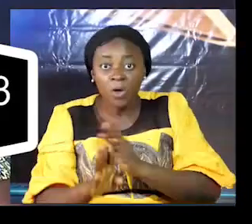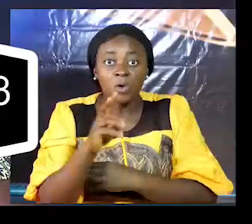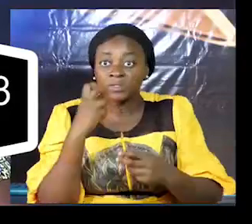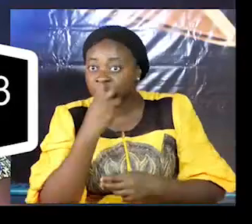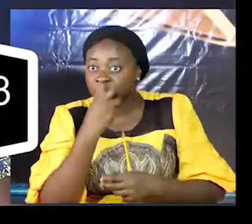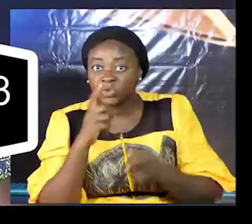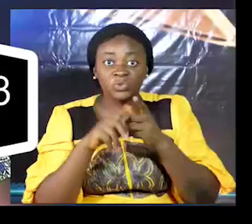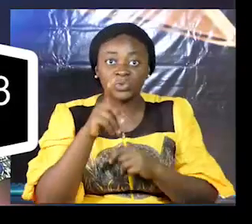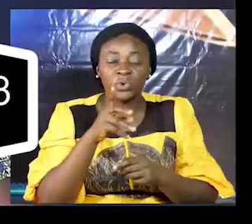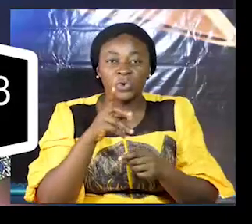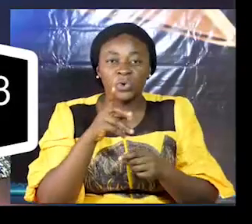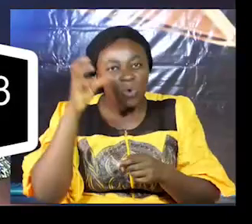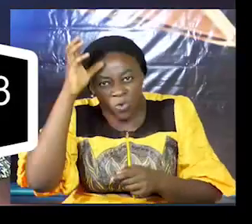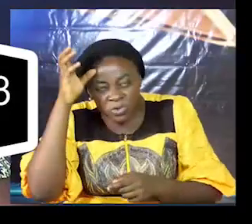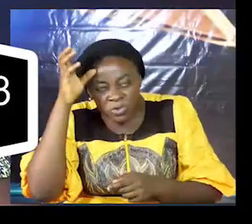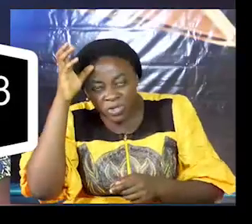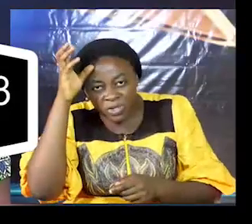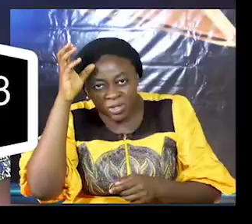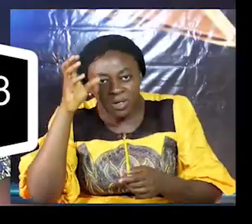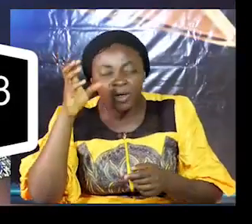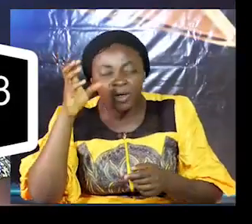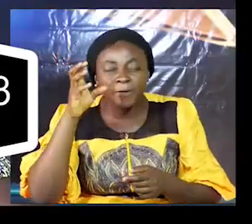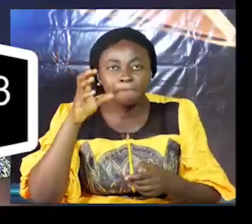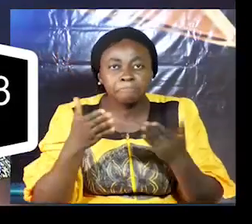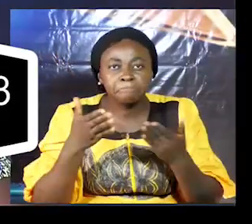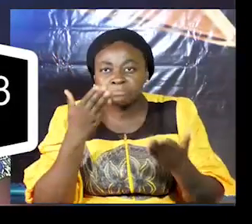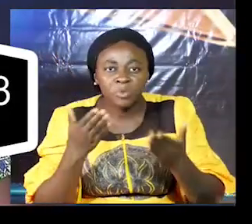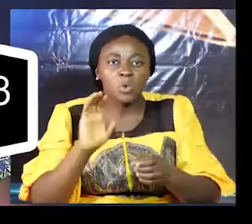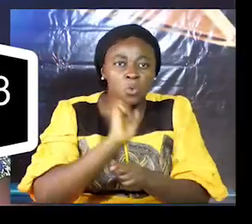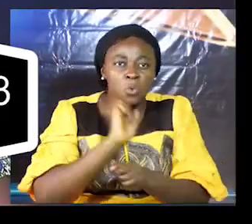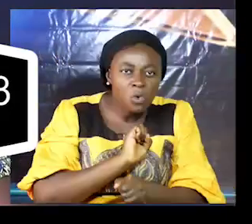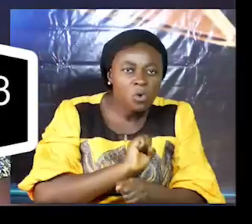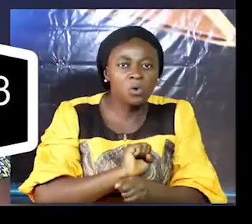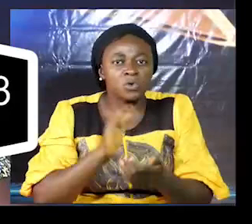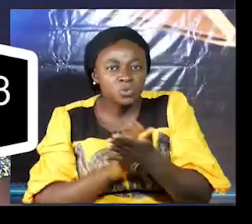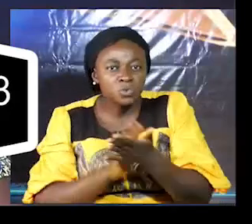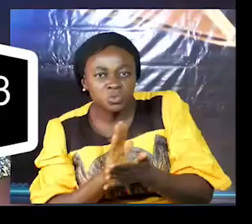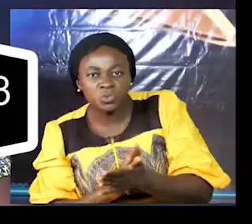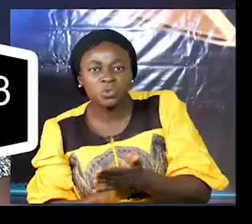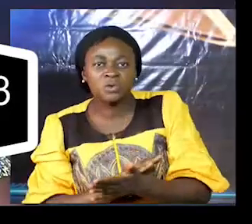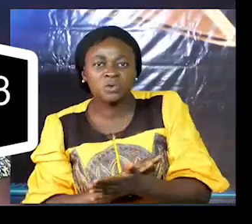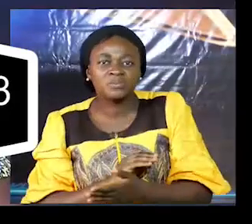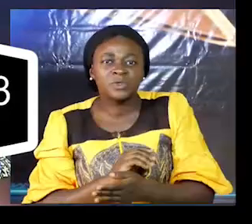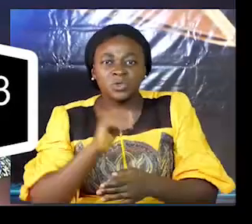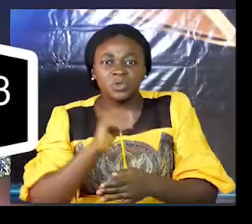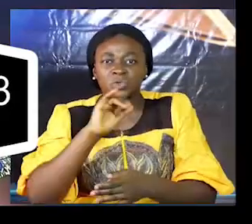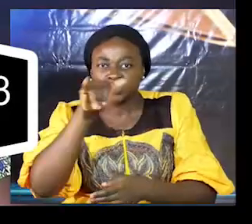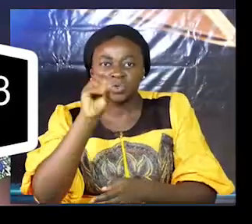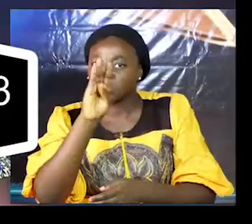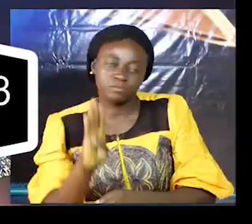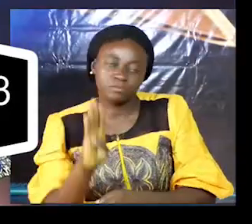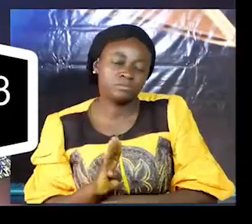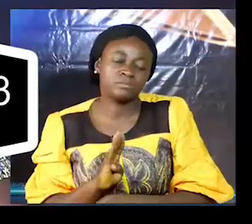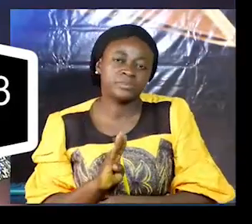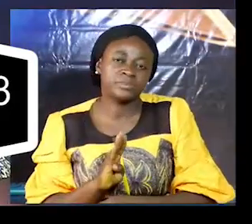matters. How you choose the career you are studying, the school you are studying now. How did you arrive at that? God must have told you. Now, when the